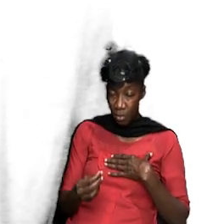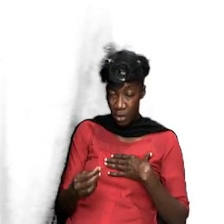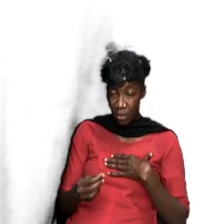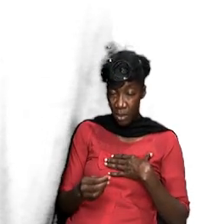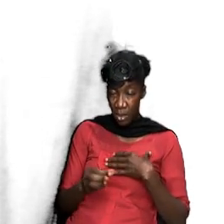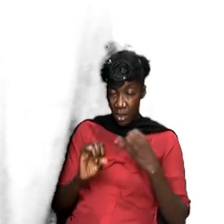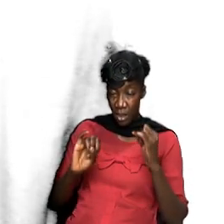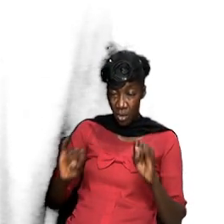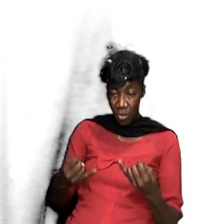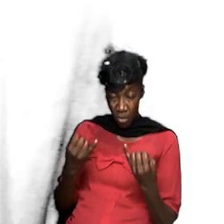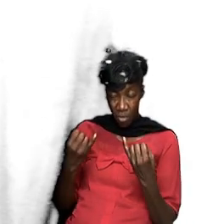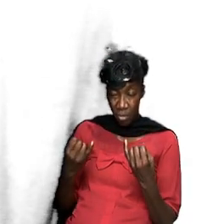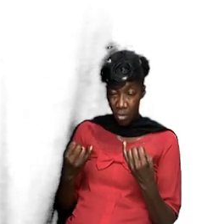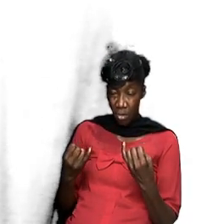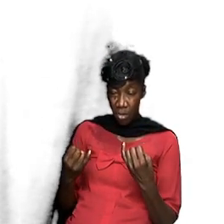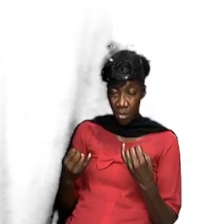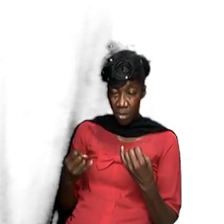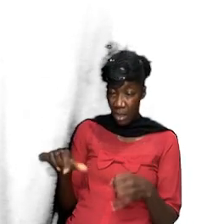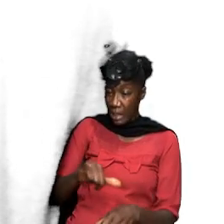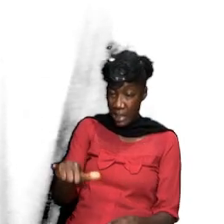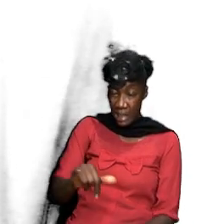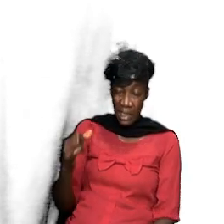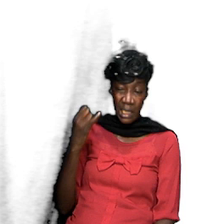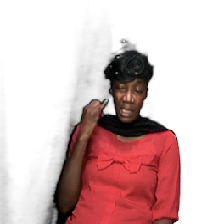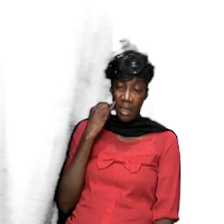just like Israel.